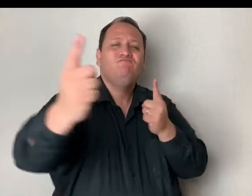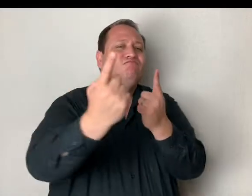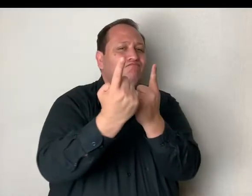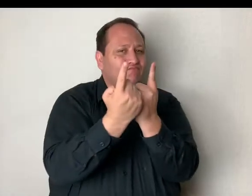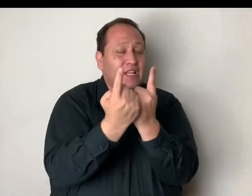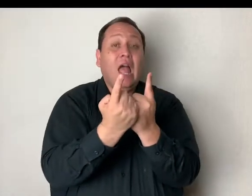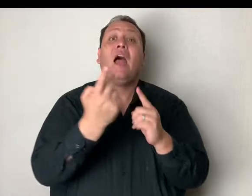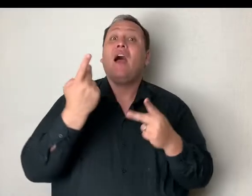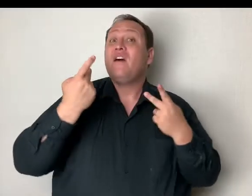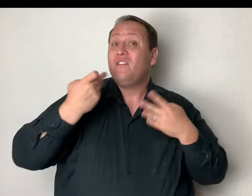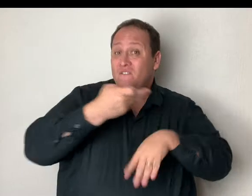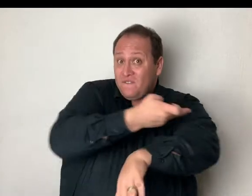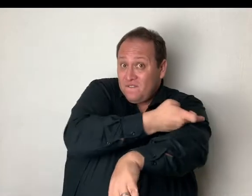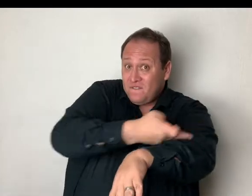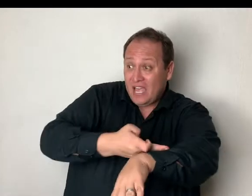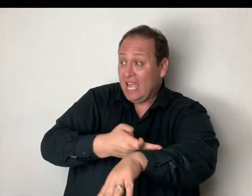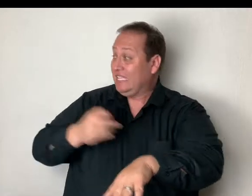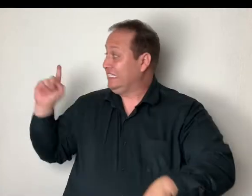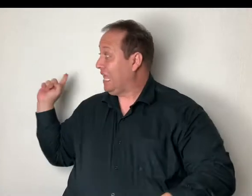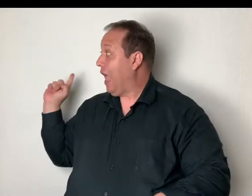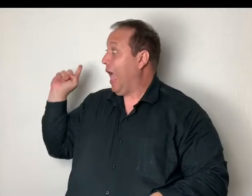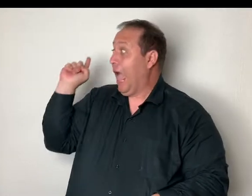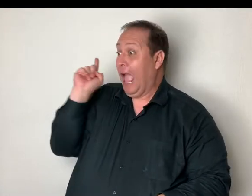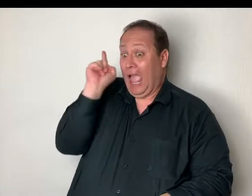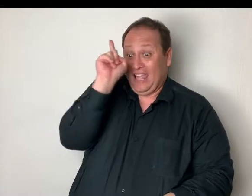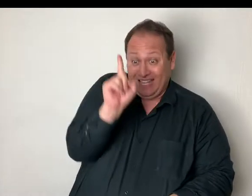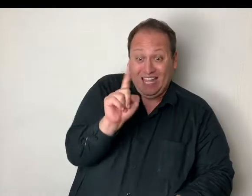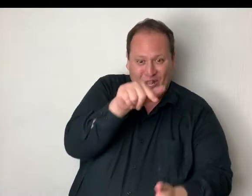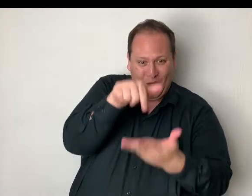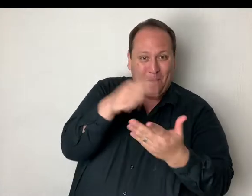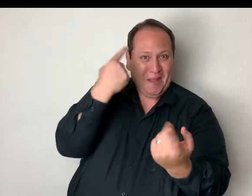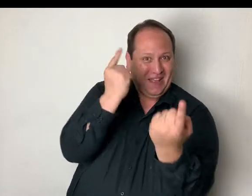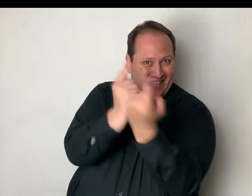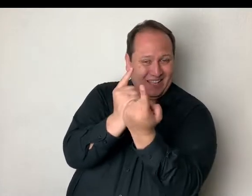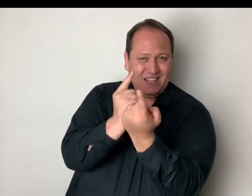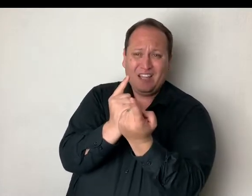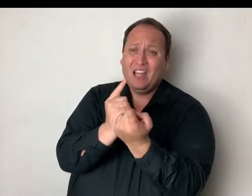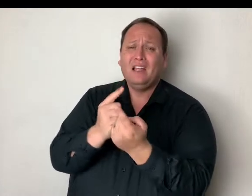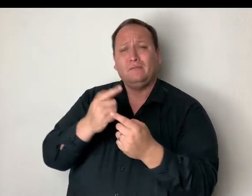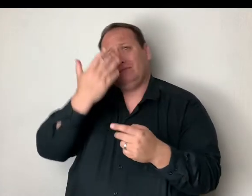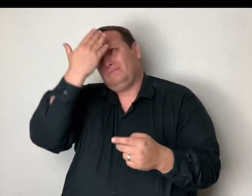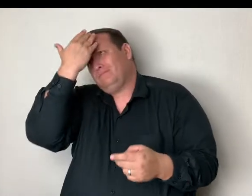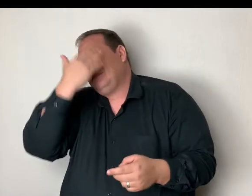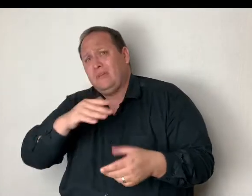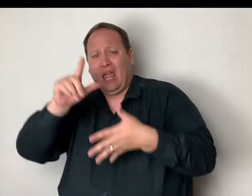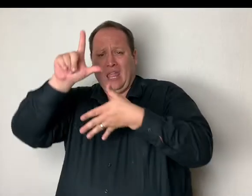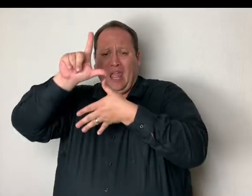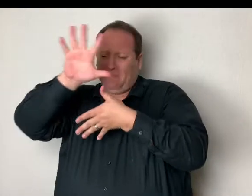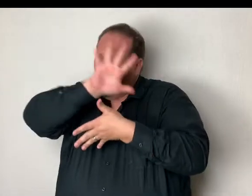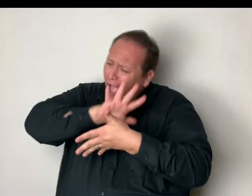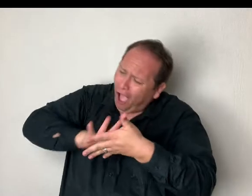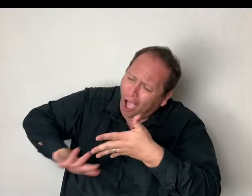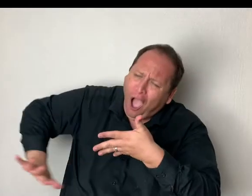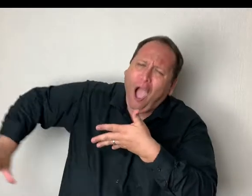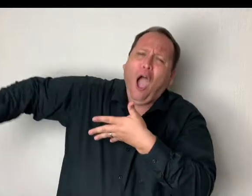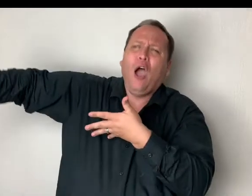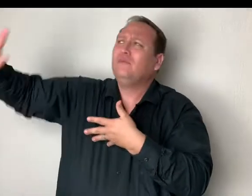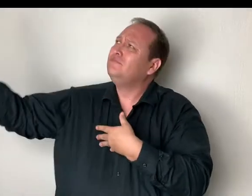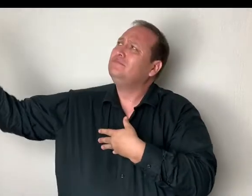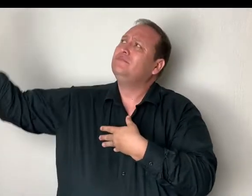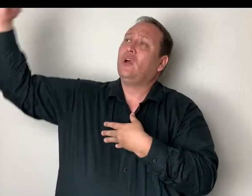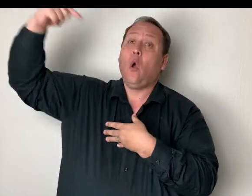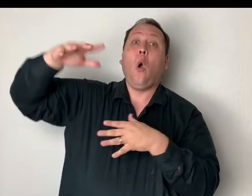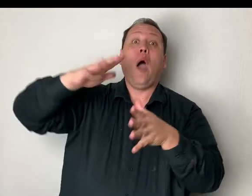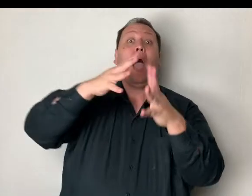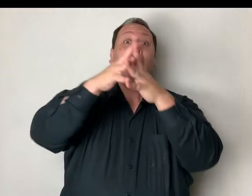to this meeting place from all over Latin America and from all over the United States and Canada,